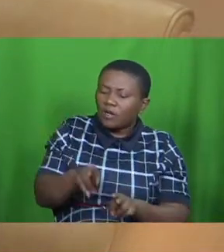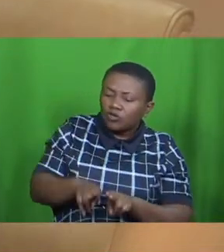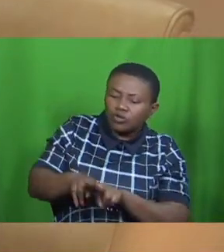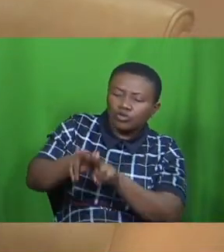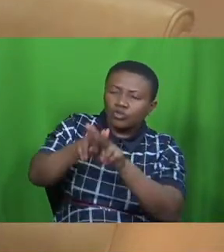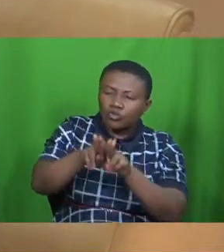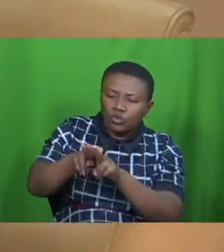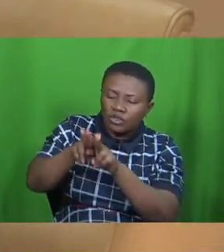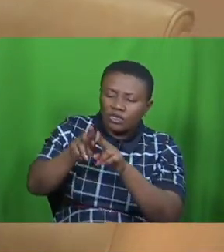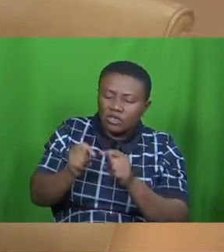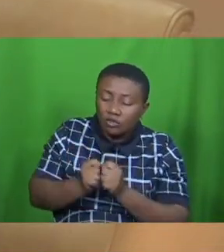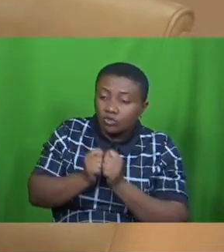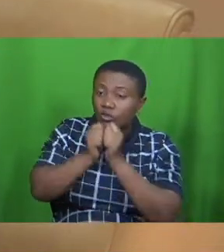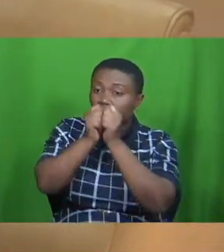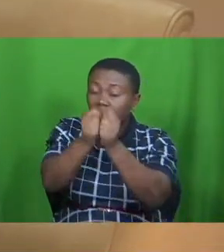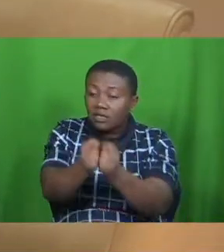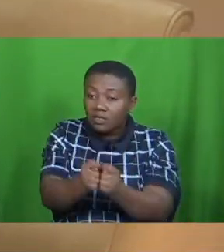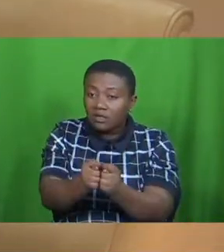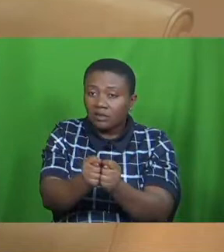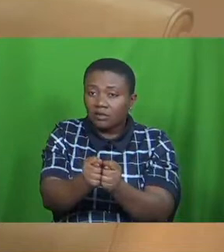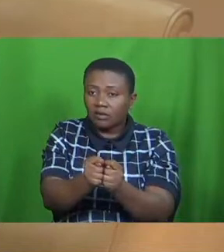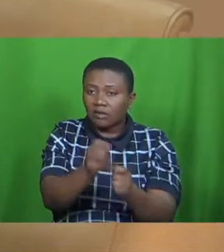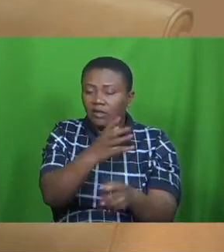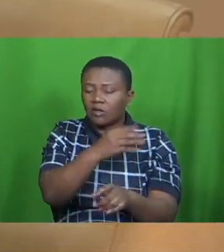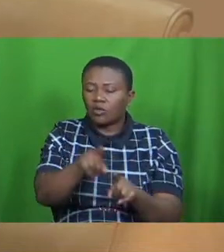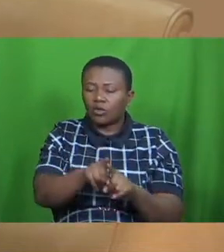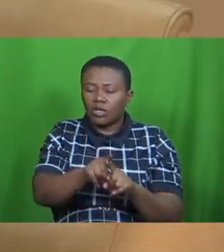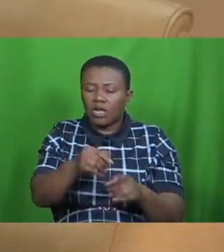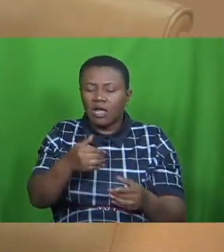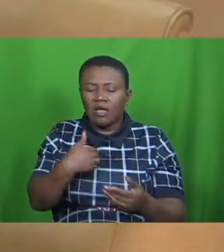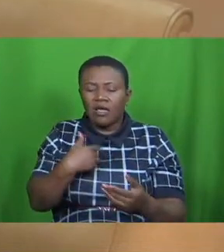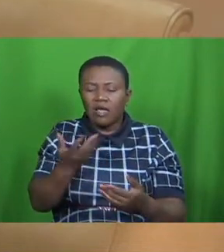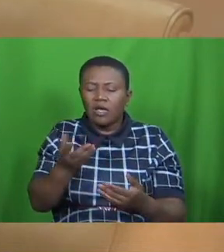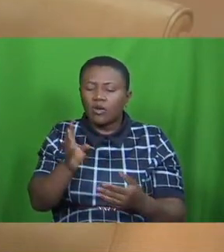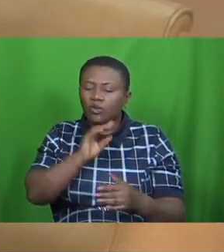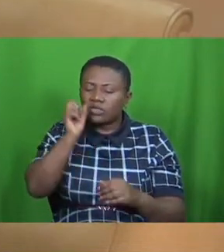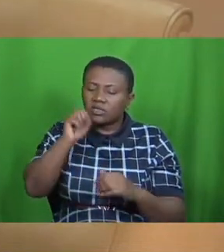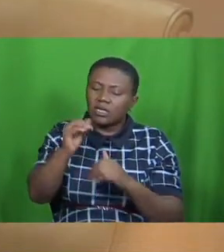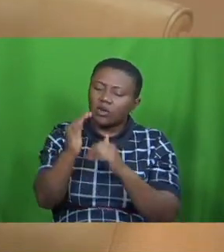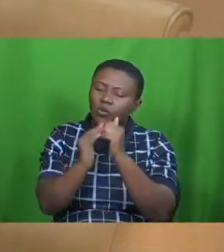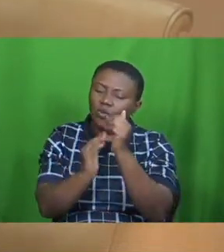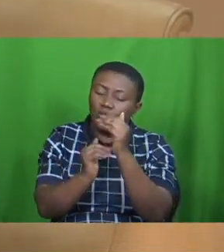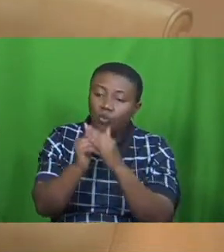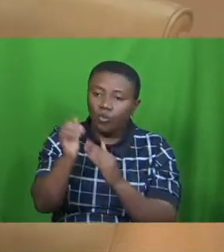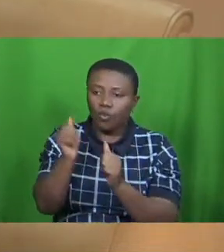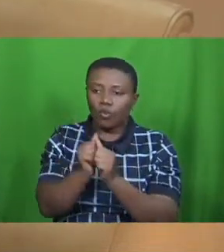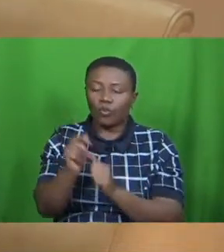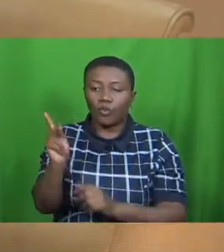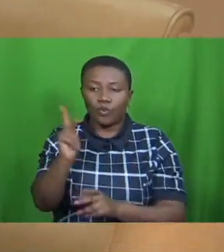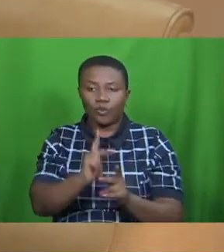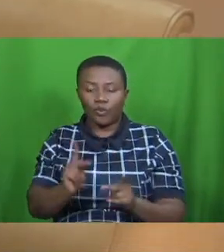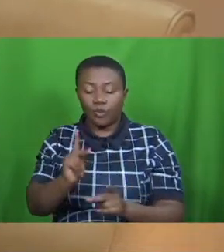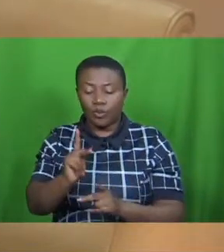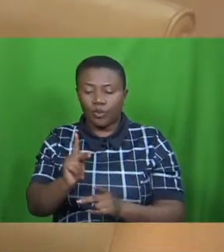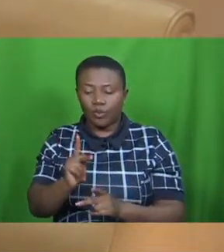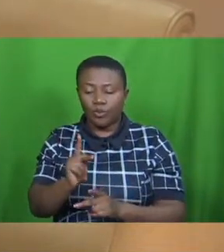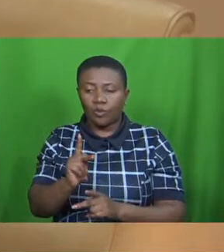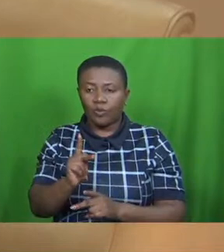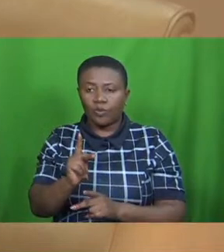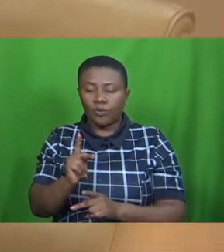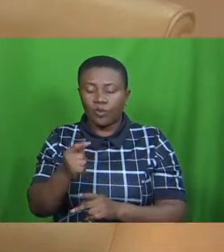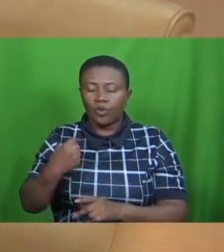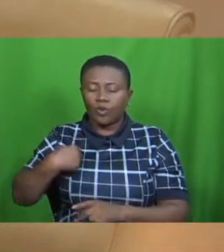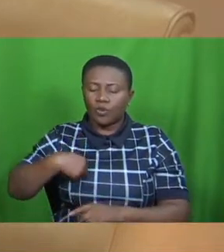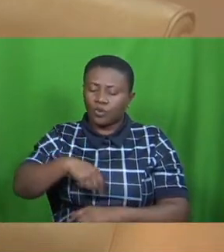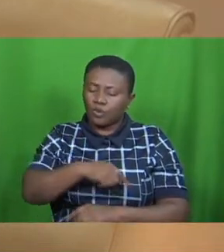committed, kind-hearted, and soft-spoken. These we are encouraged